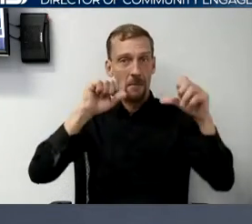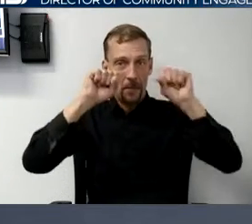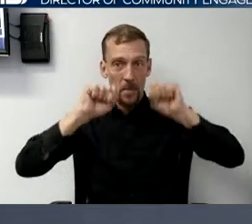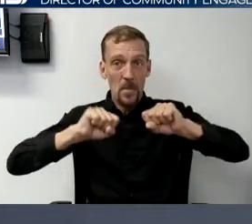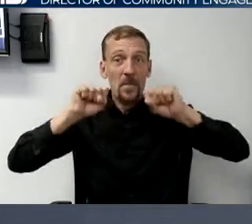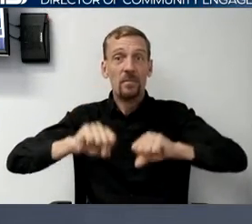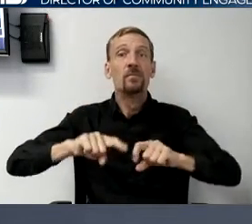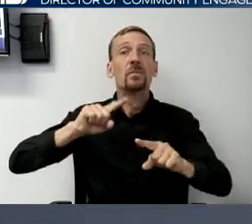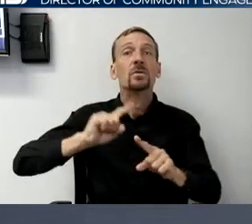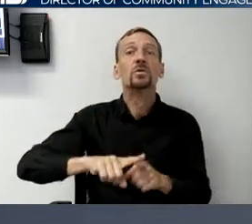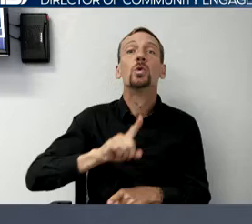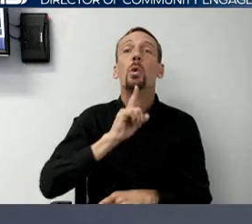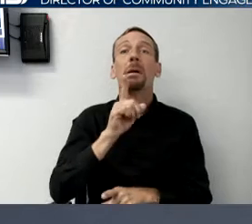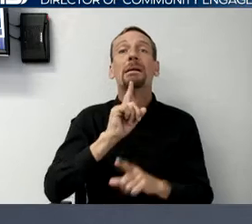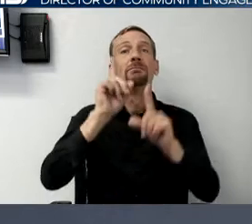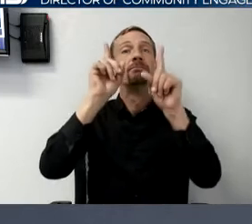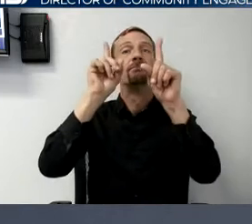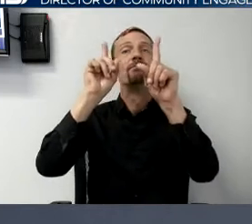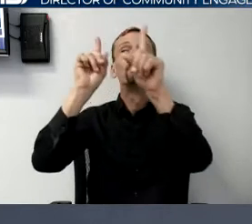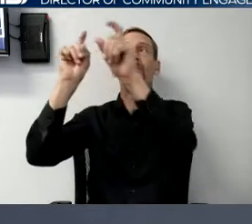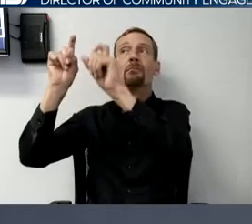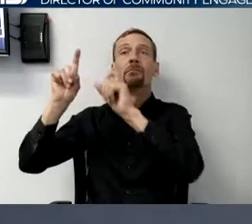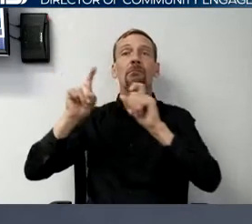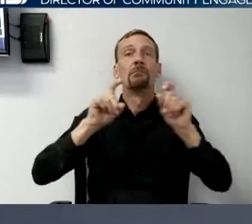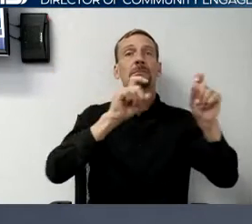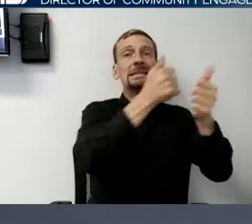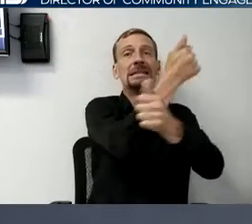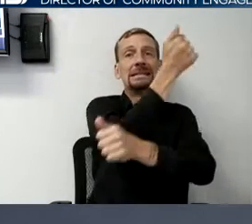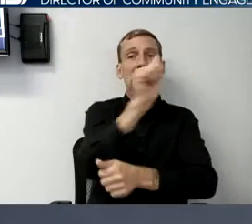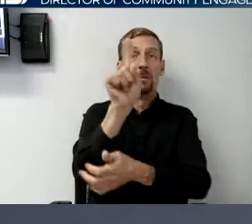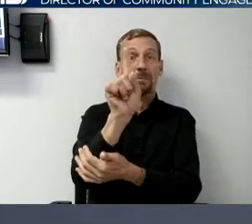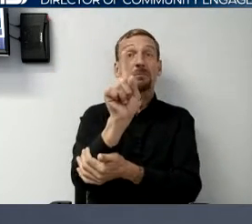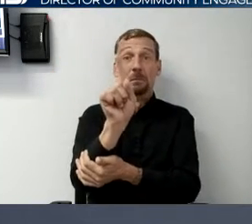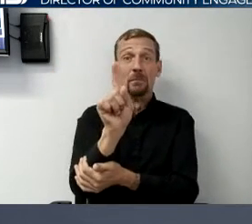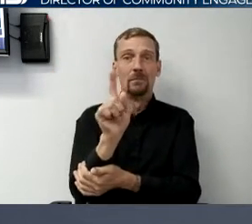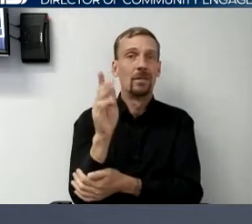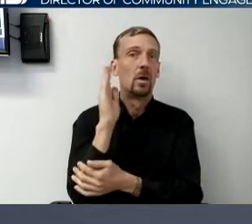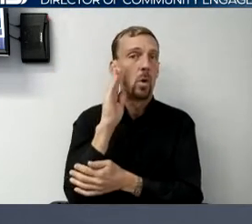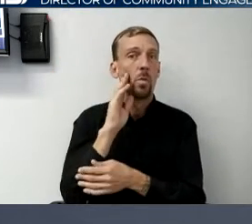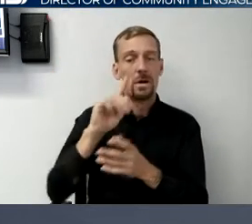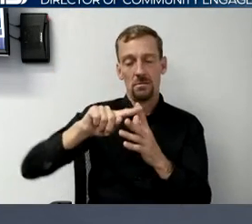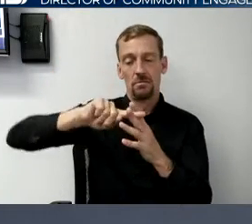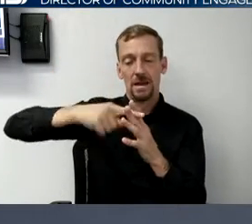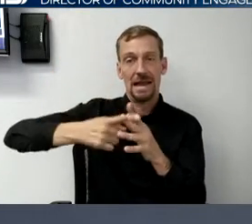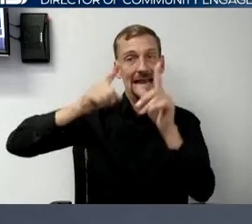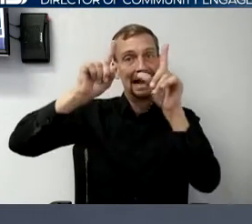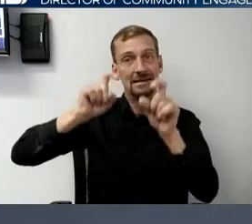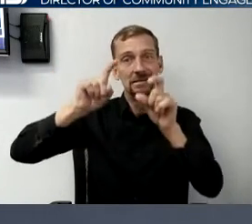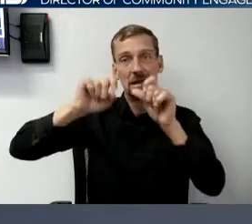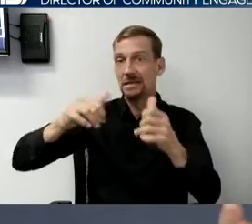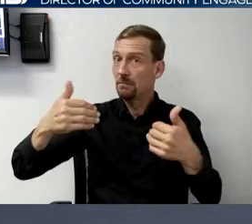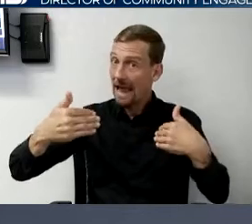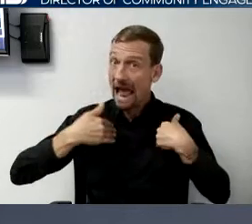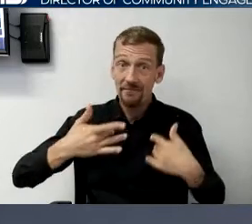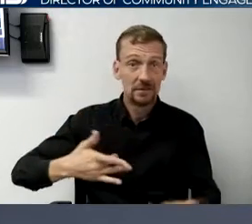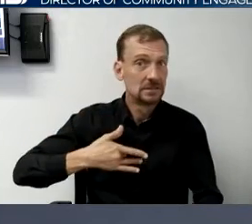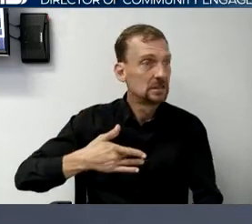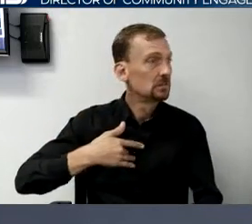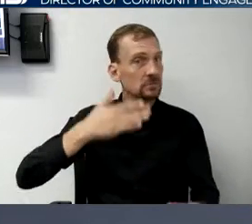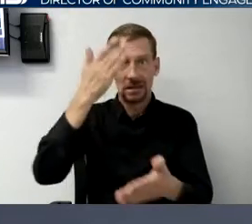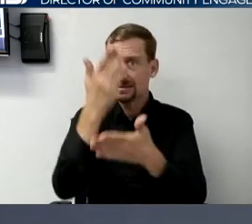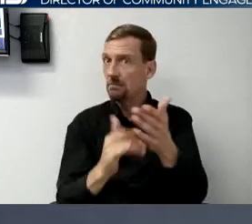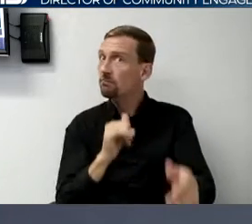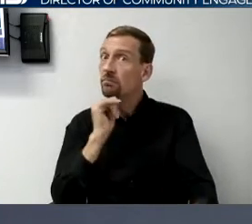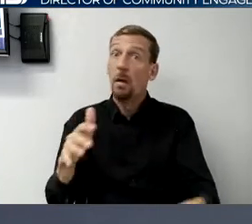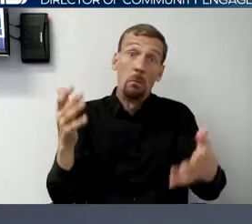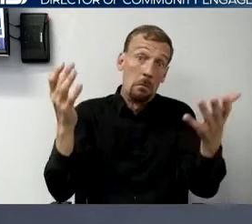ability to literally test just about anyone. And we will begin testing those that have symptoms and those that